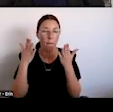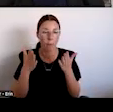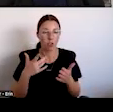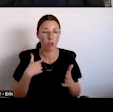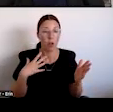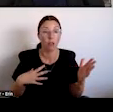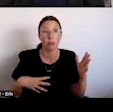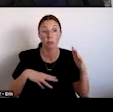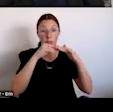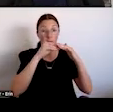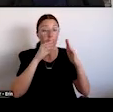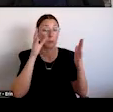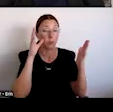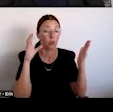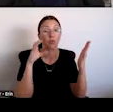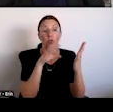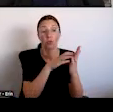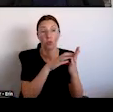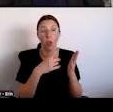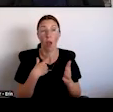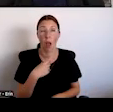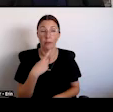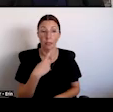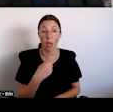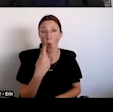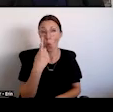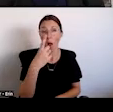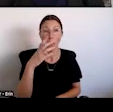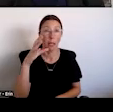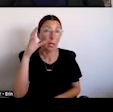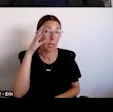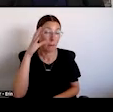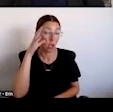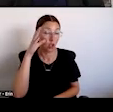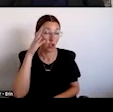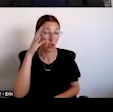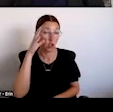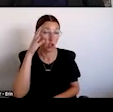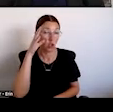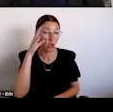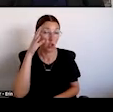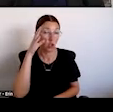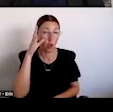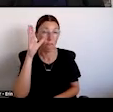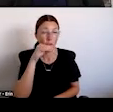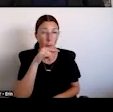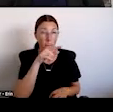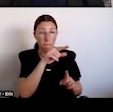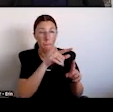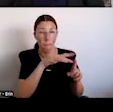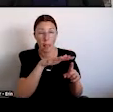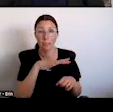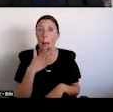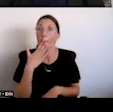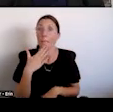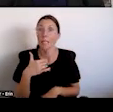image generator. I say, here's one single image of some origin. Try to create an image